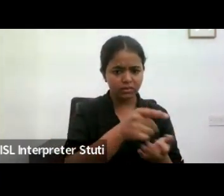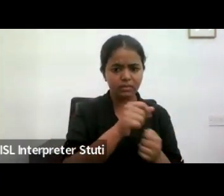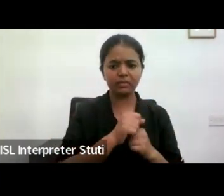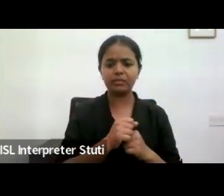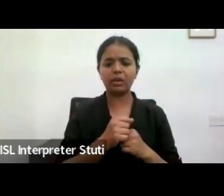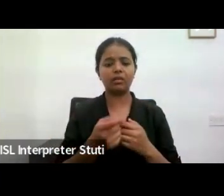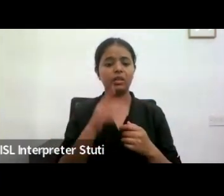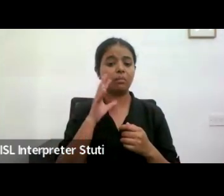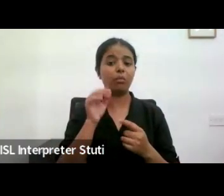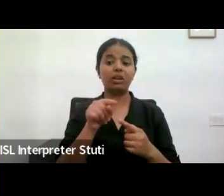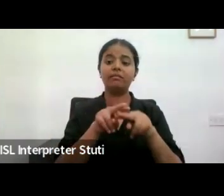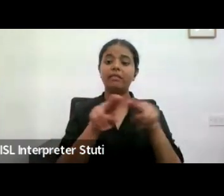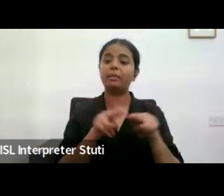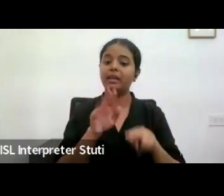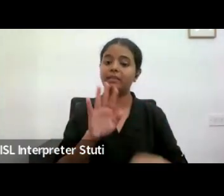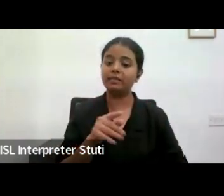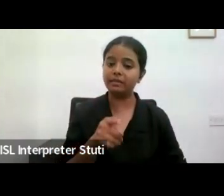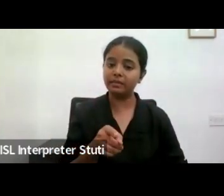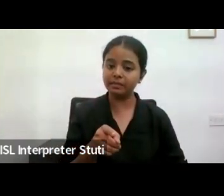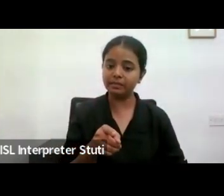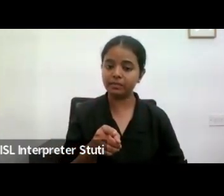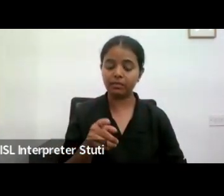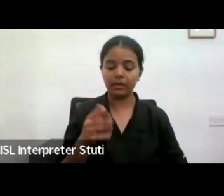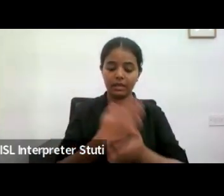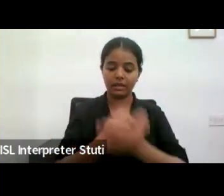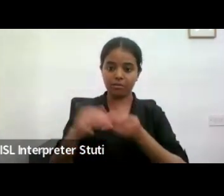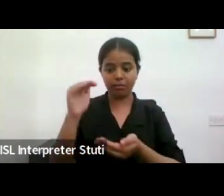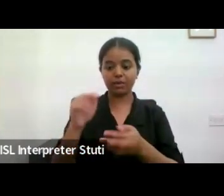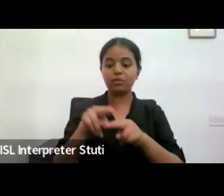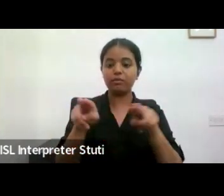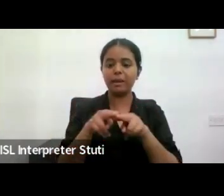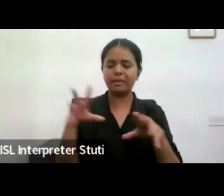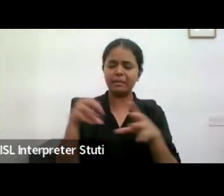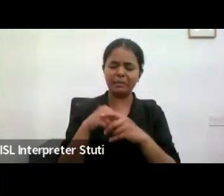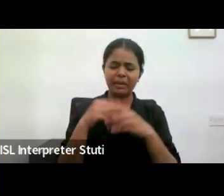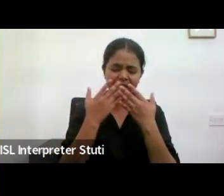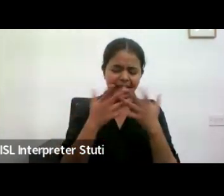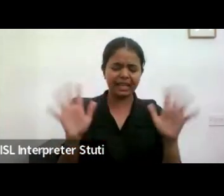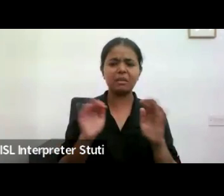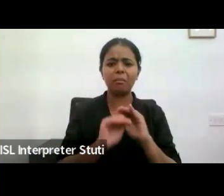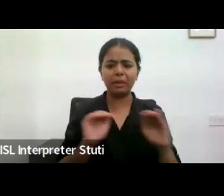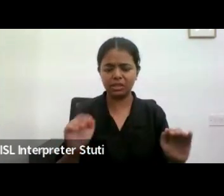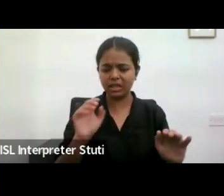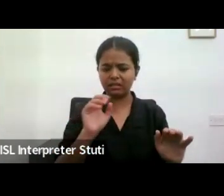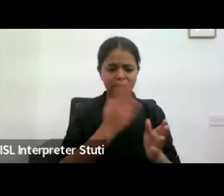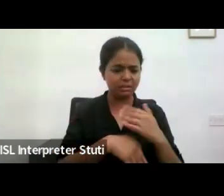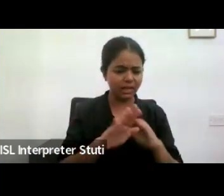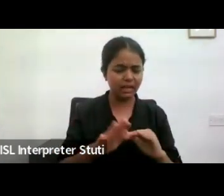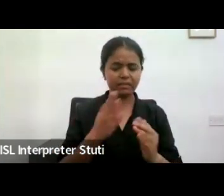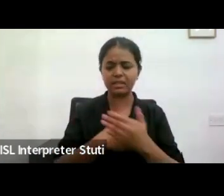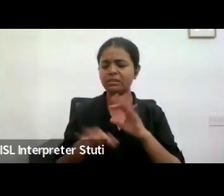family, acknowledgement in the family is the most important for any child, and for this child also.